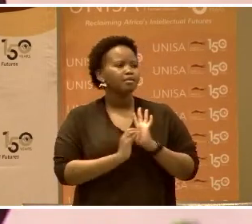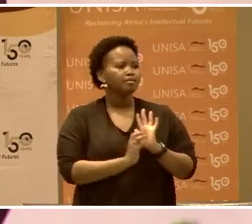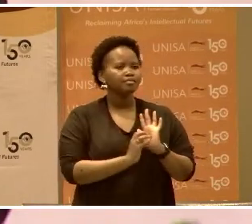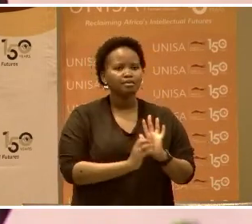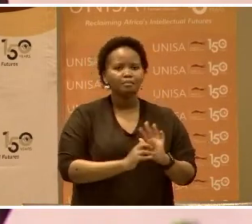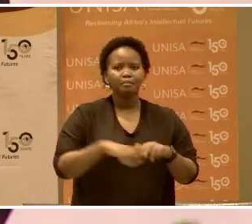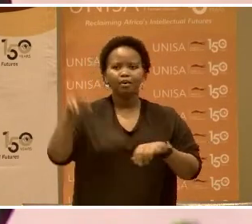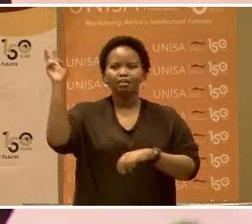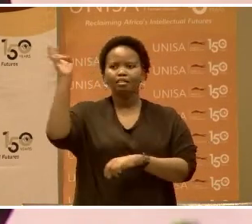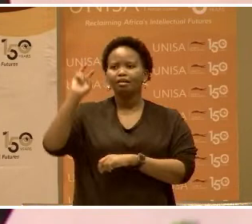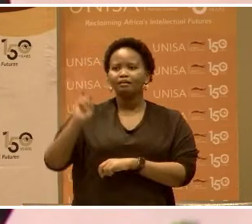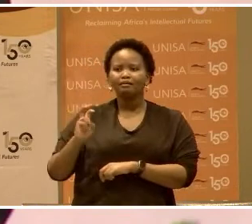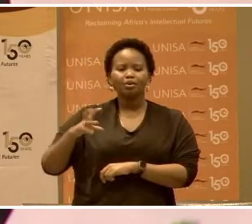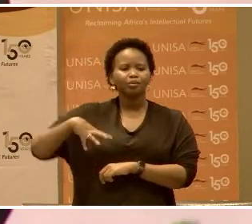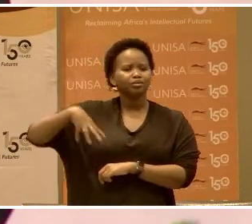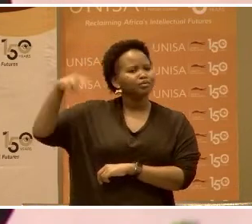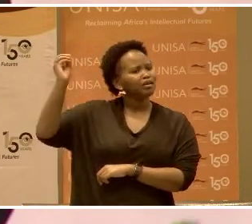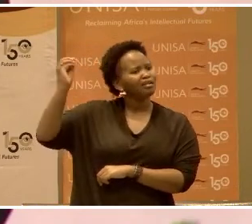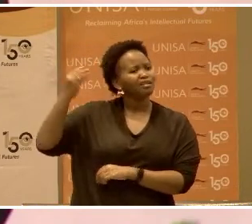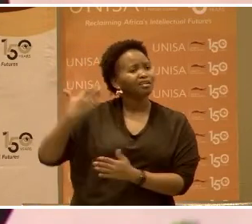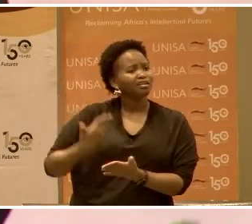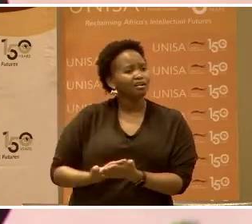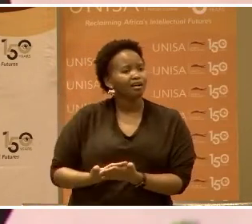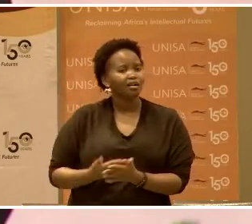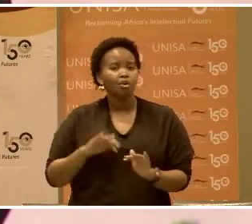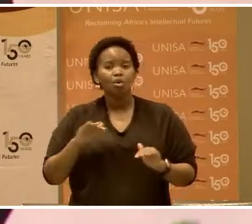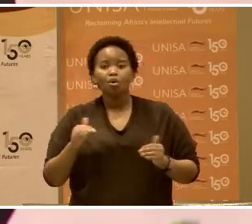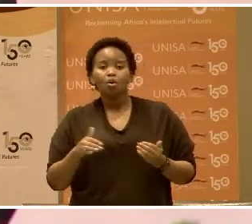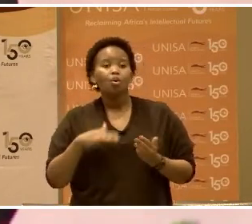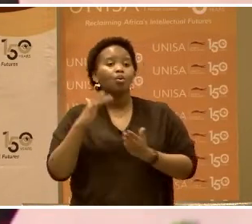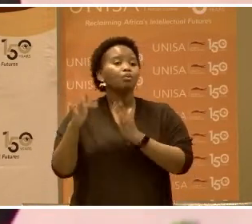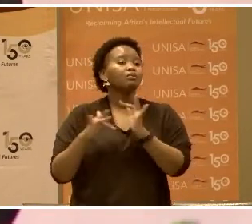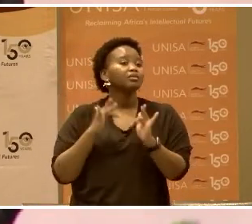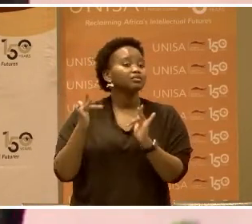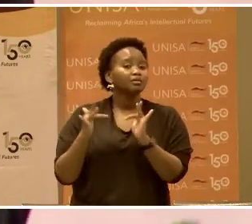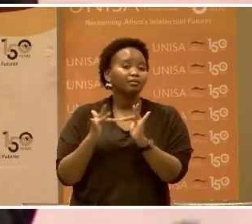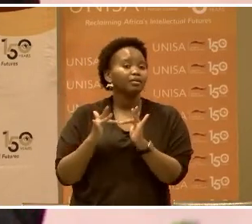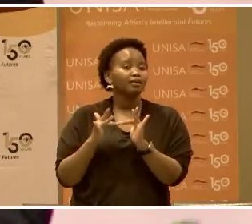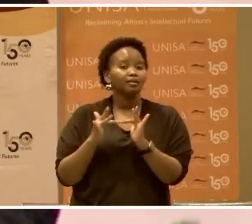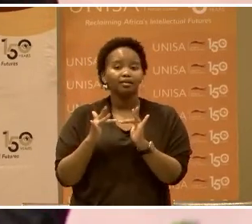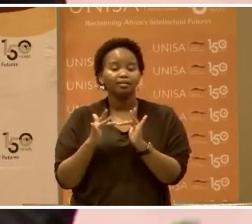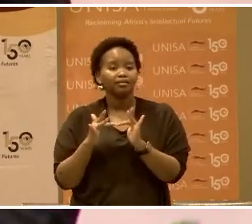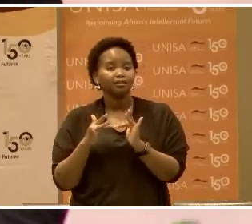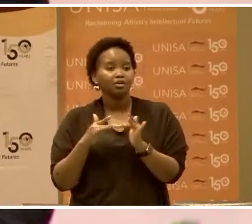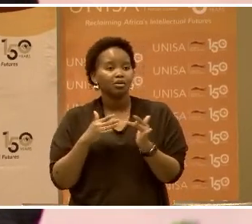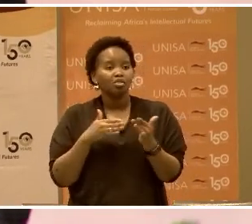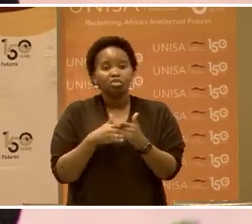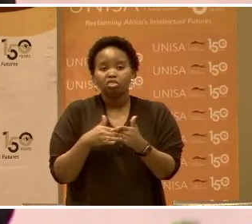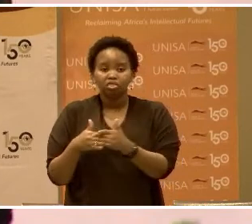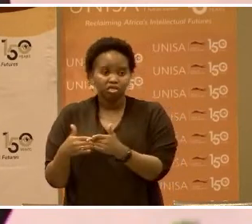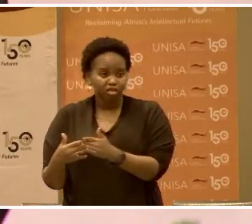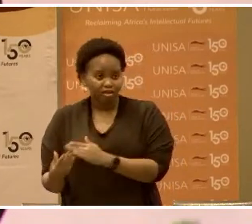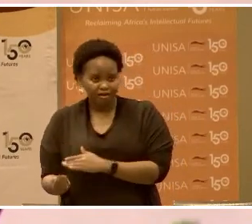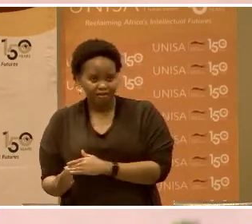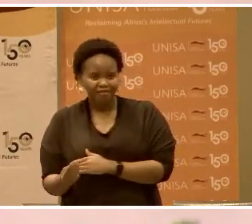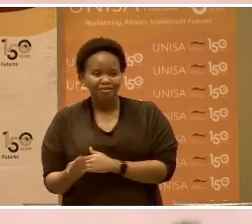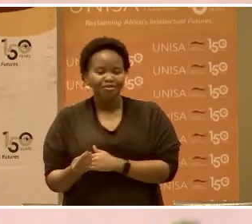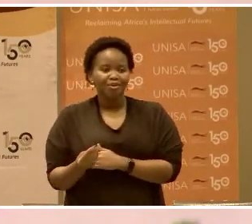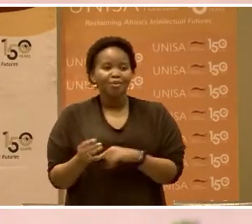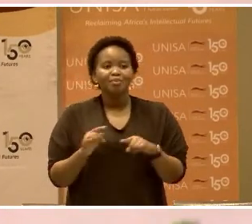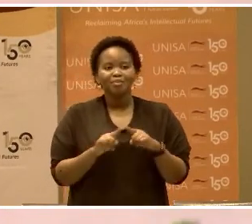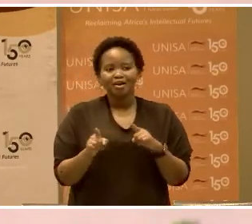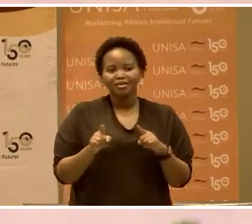interference in the signal. His keynote address has been pre-recorded, but he will also be